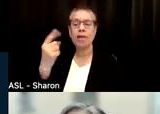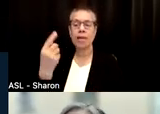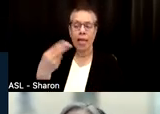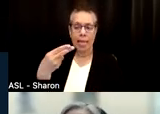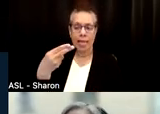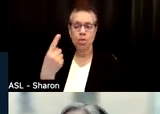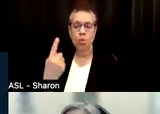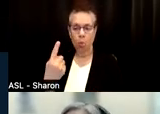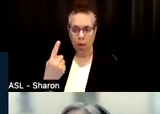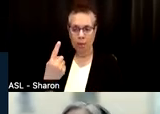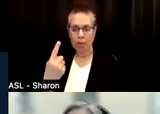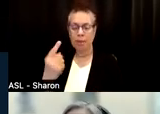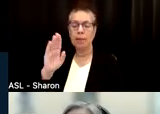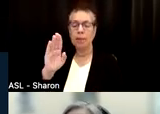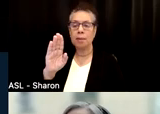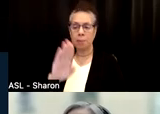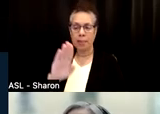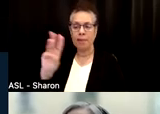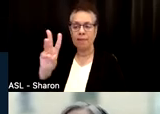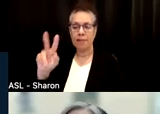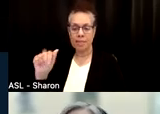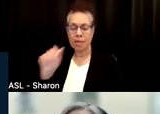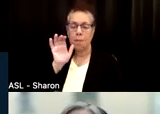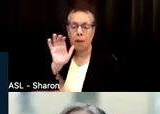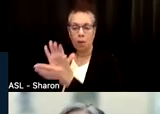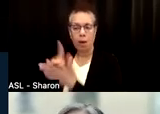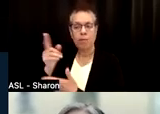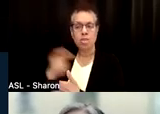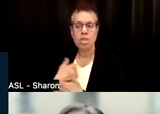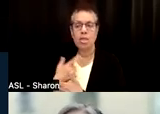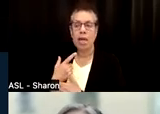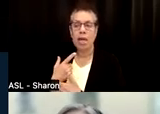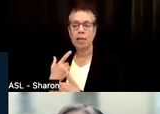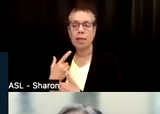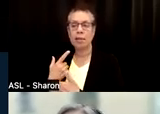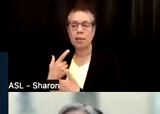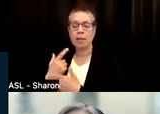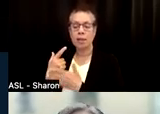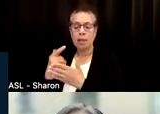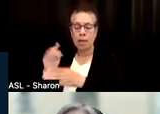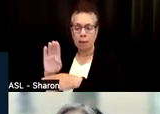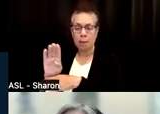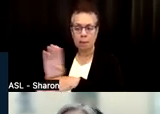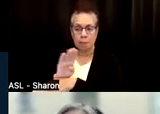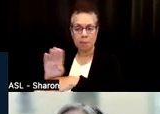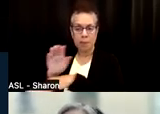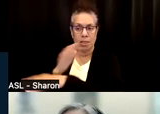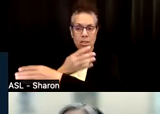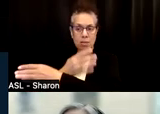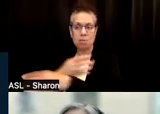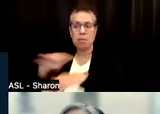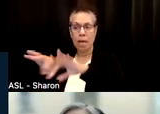my wife an H-4 visa. She did a bachelor's in commerce and accounts and has lots of IT